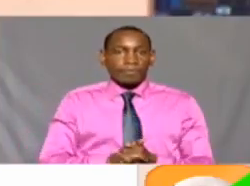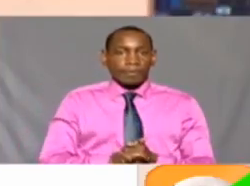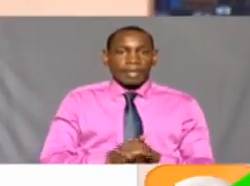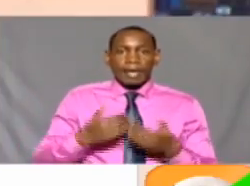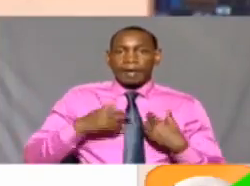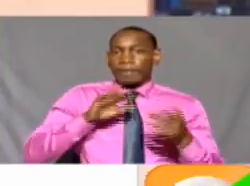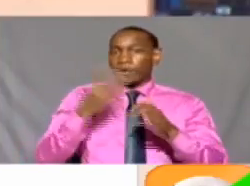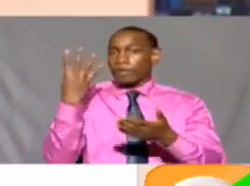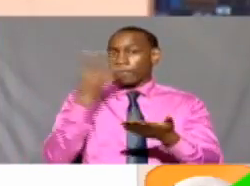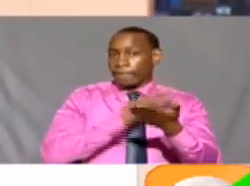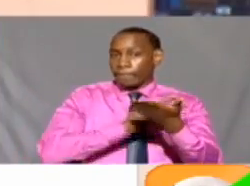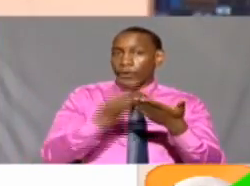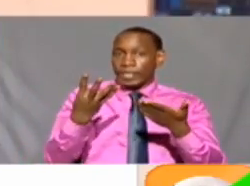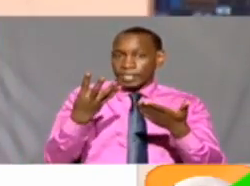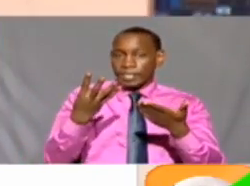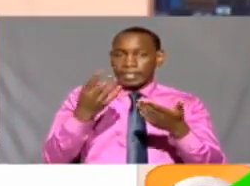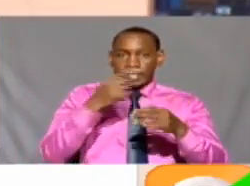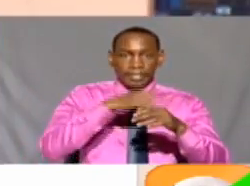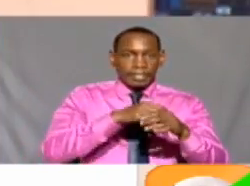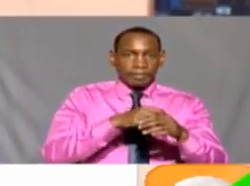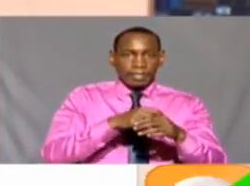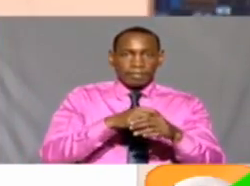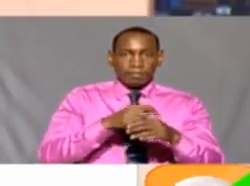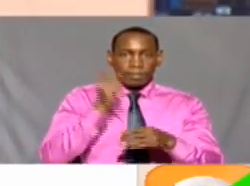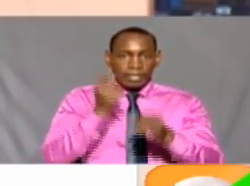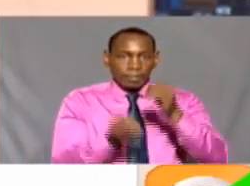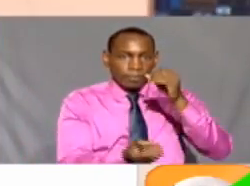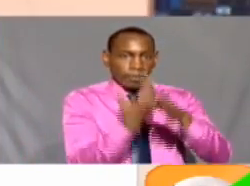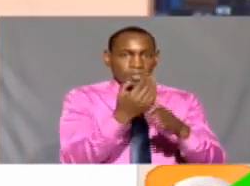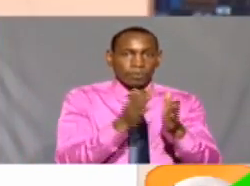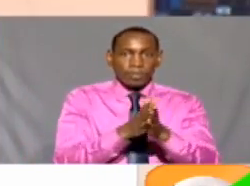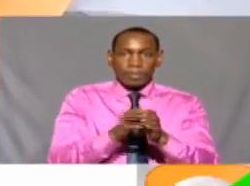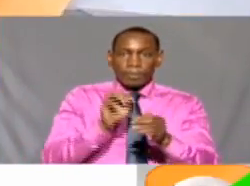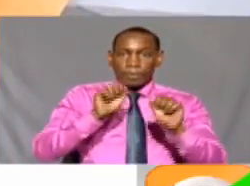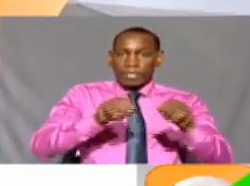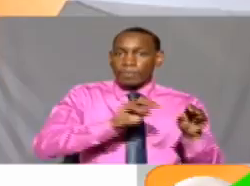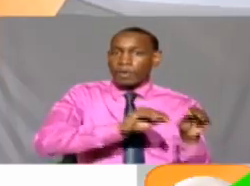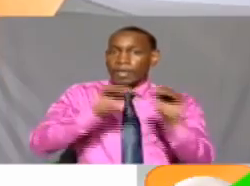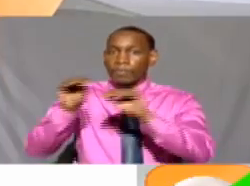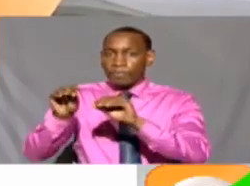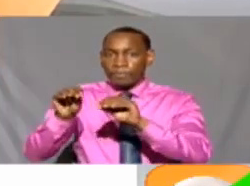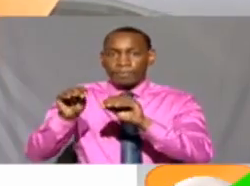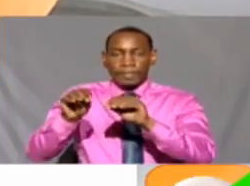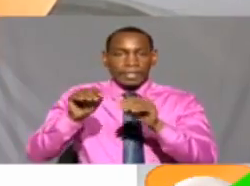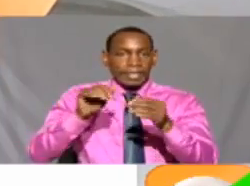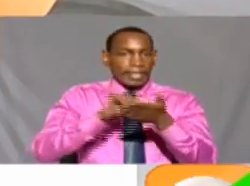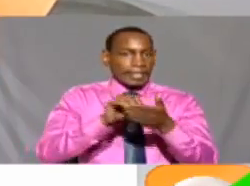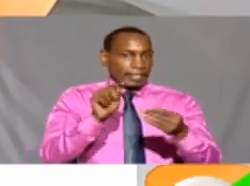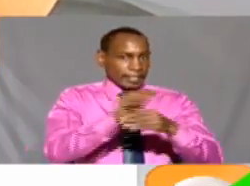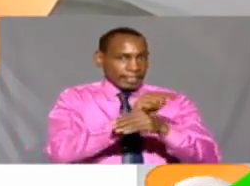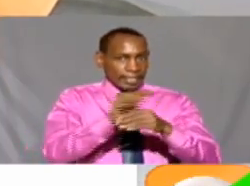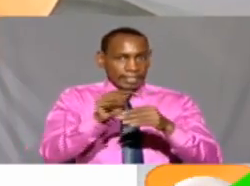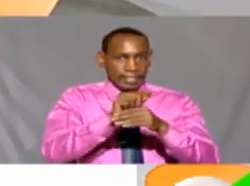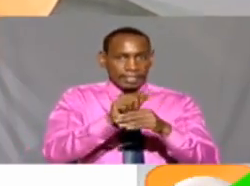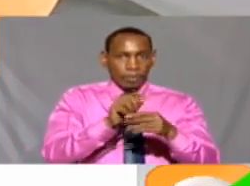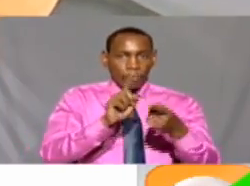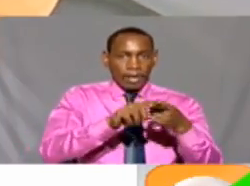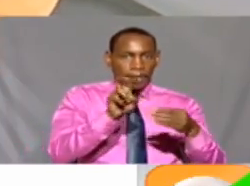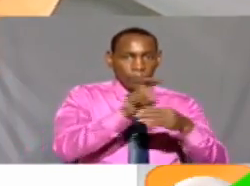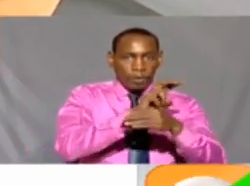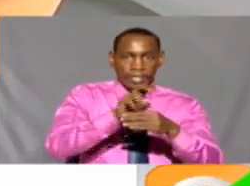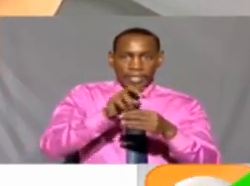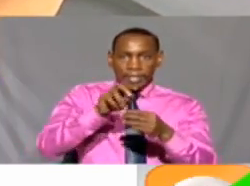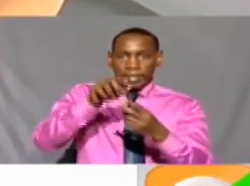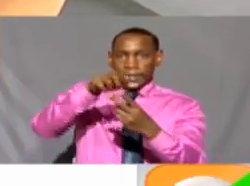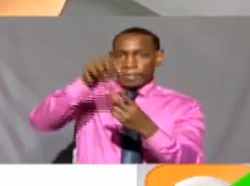around 4 weeks. Okay. From the time the eggs hatch to the time they go airborne. Uh-huh. So that the training actually is to help monitor and identify